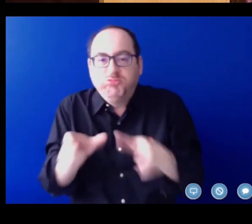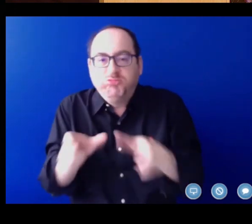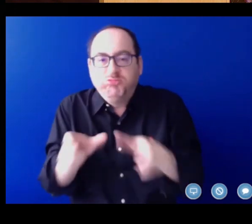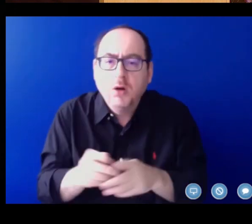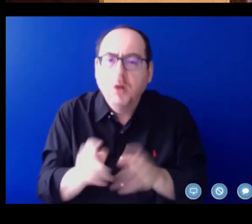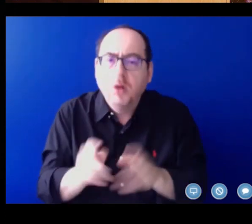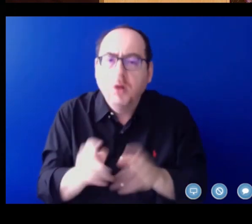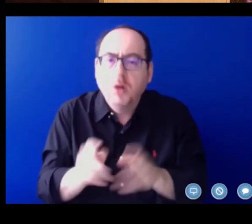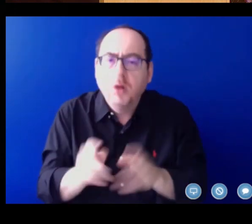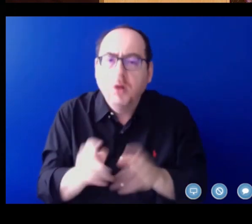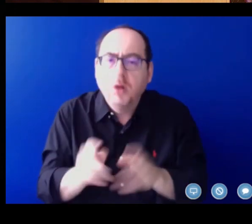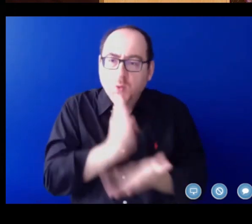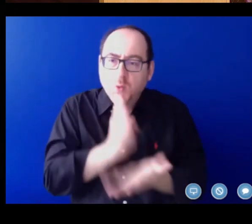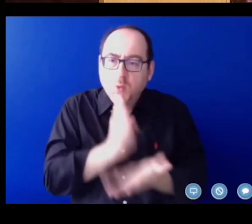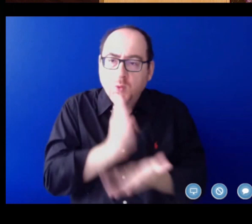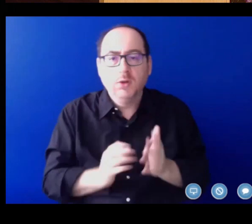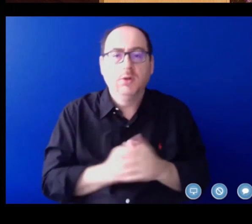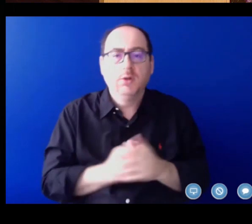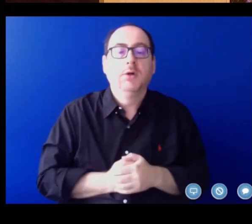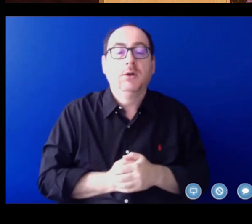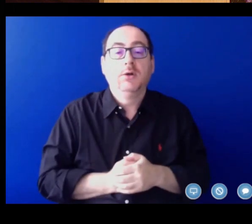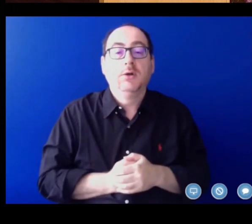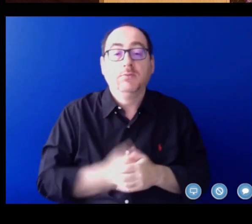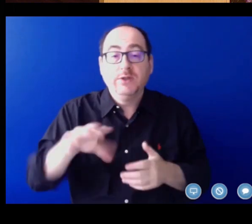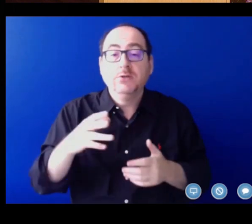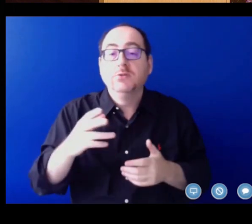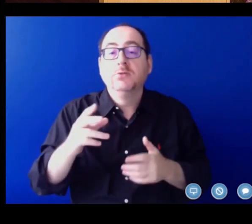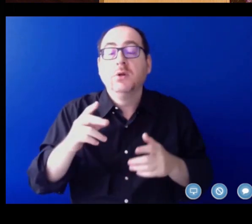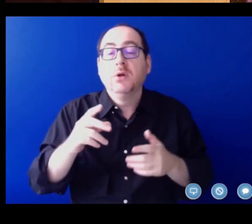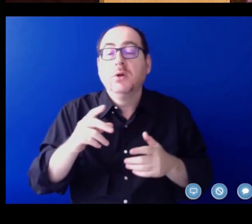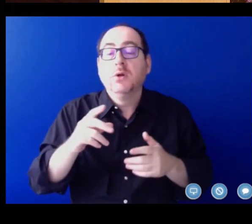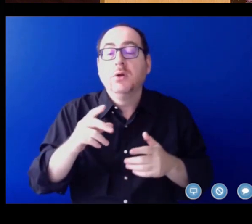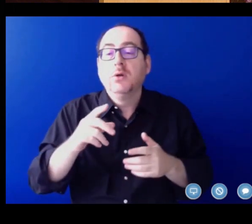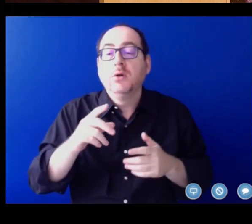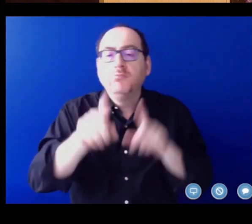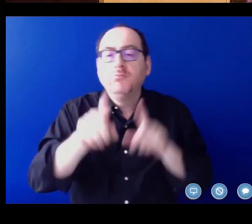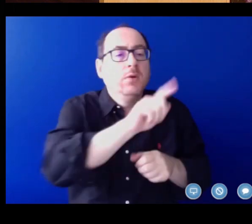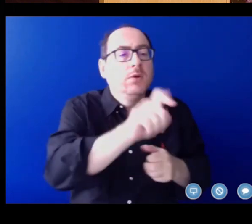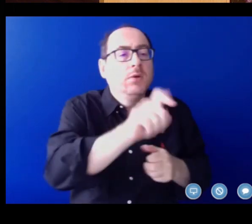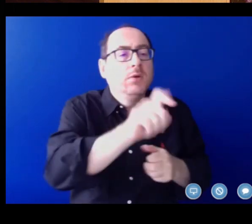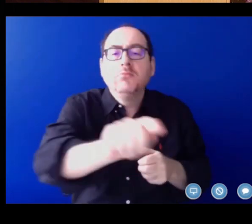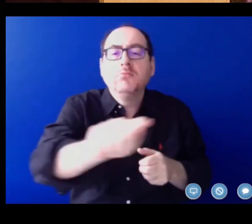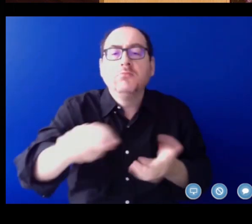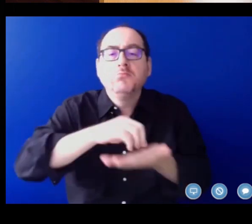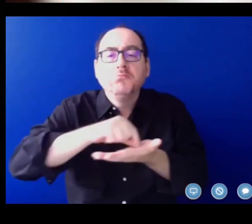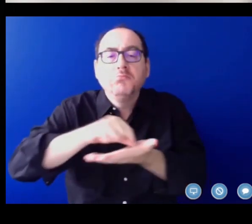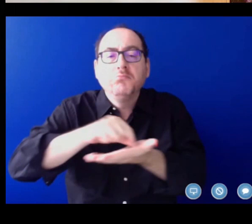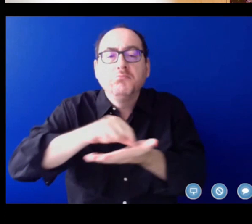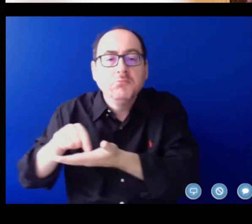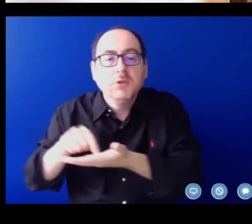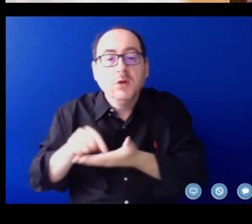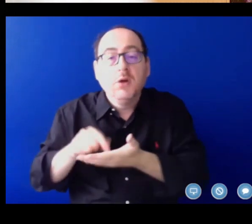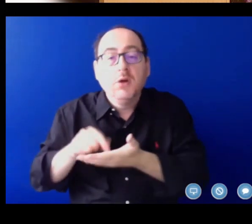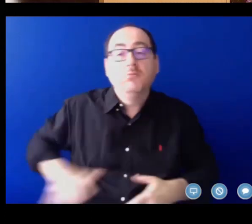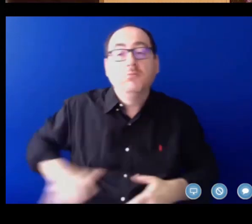Yeah, it's true. Thirdly, Australia has a well-regarded refugee resettlement program. Do we think that